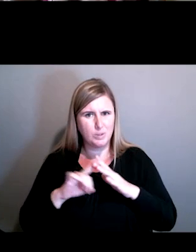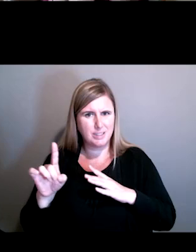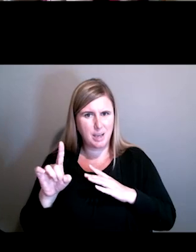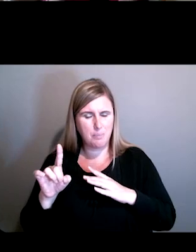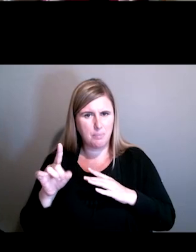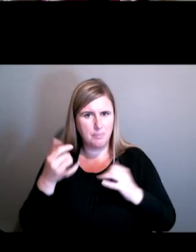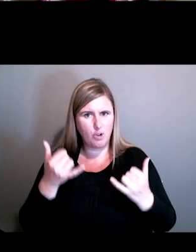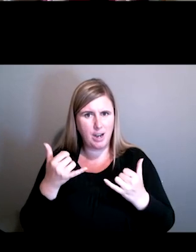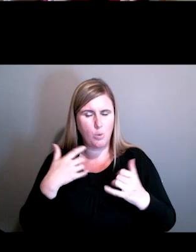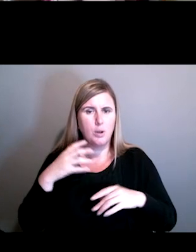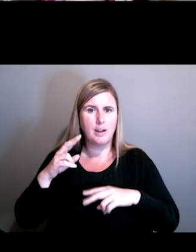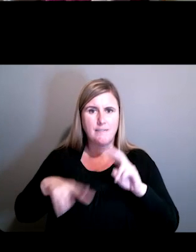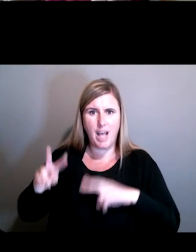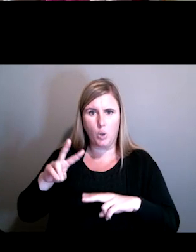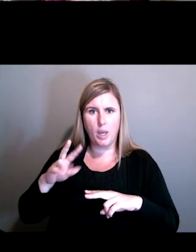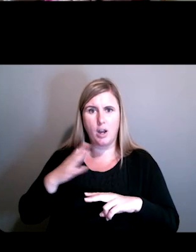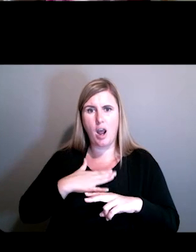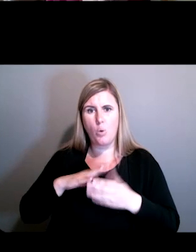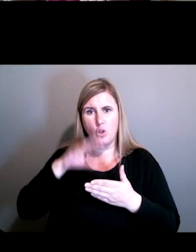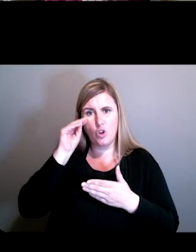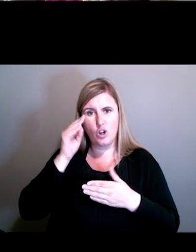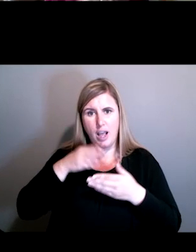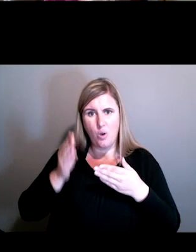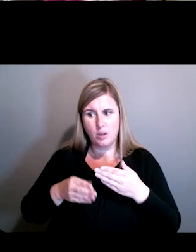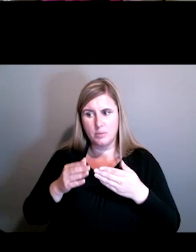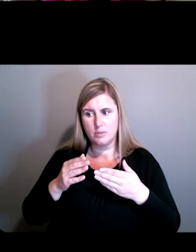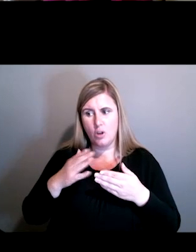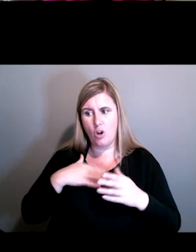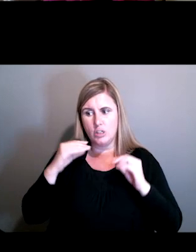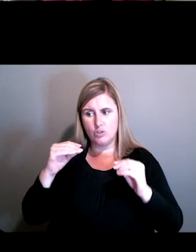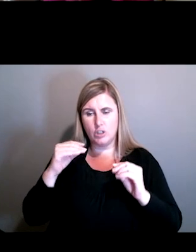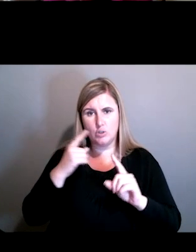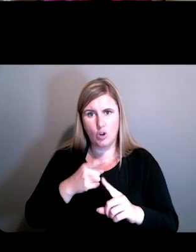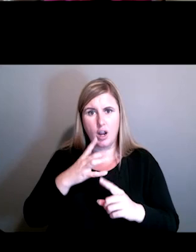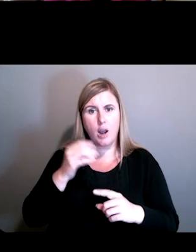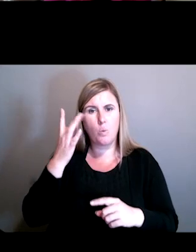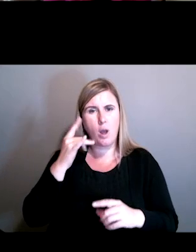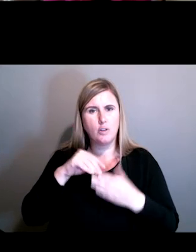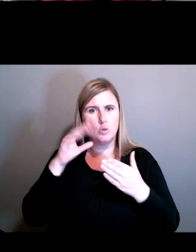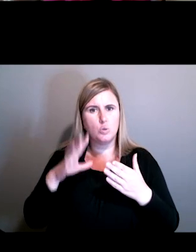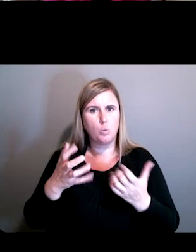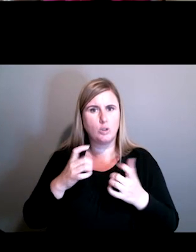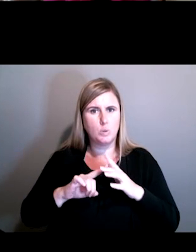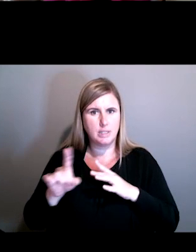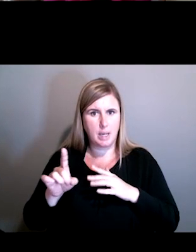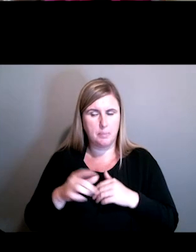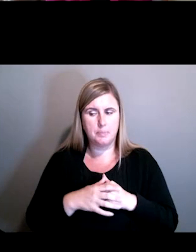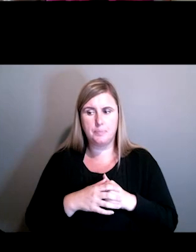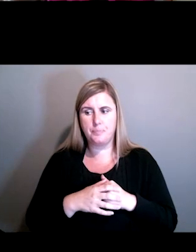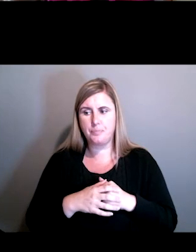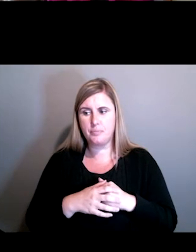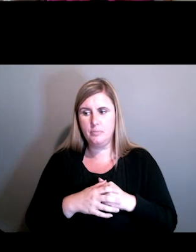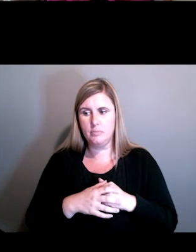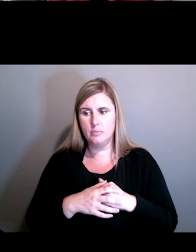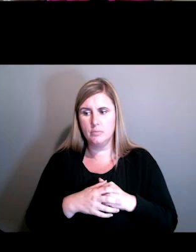our learning outcomes, our instructional targets, and why that student is wanting to escape us. So we want to make sure that that student is